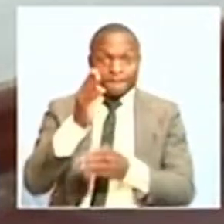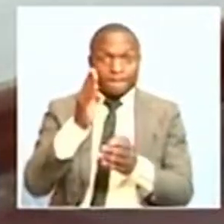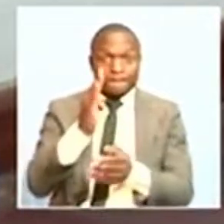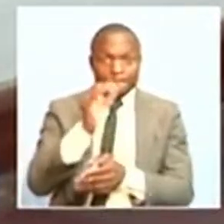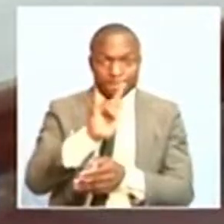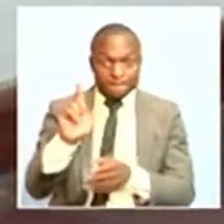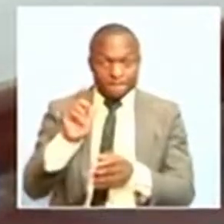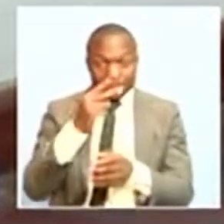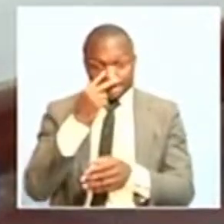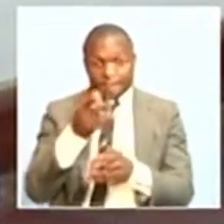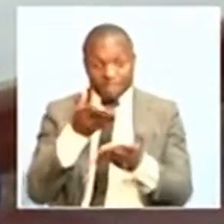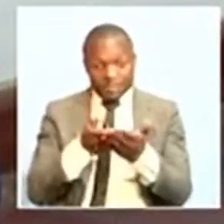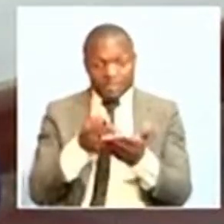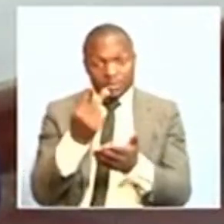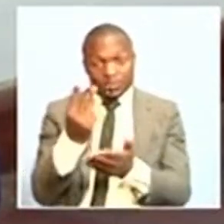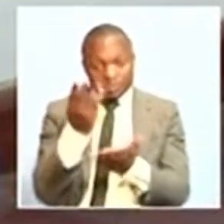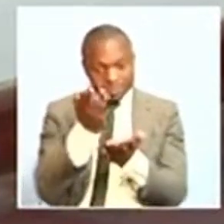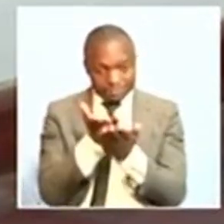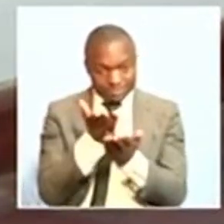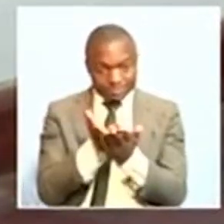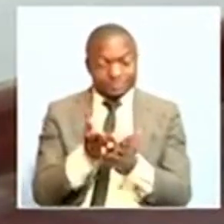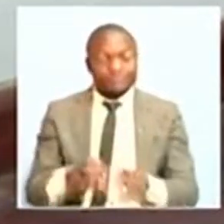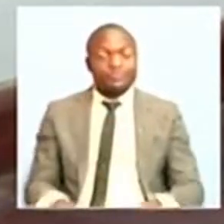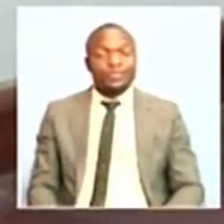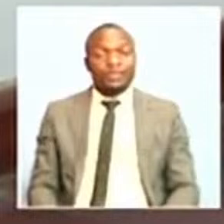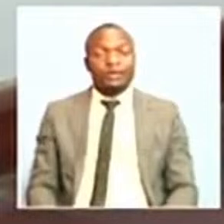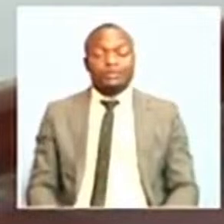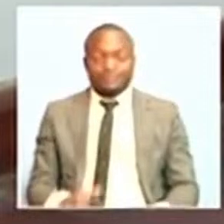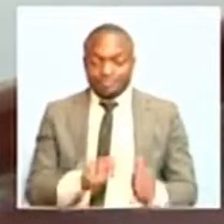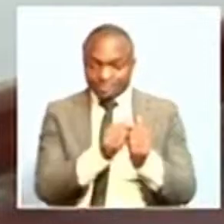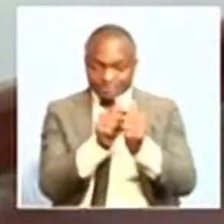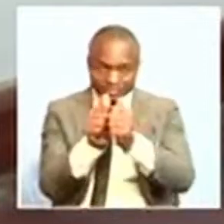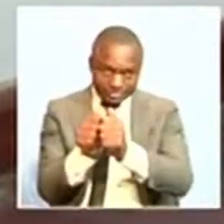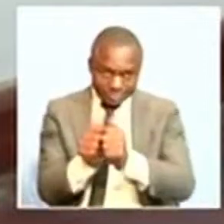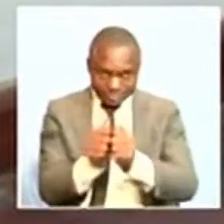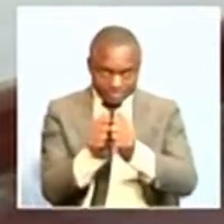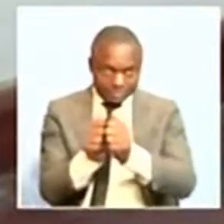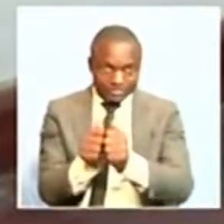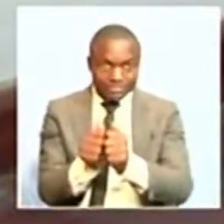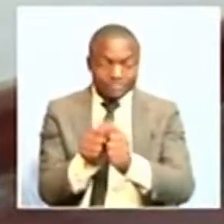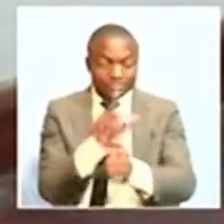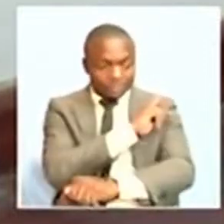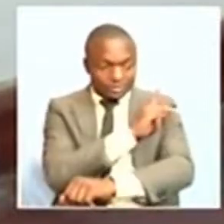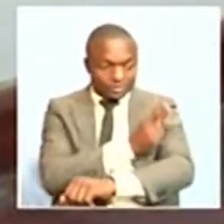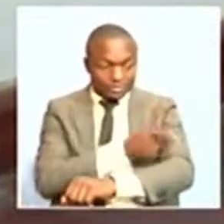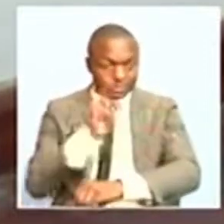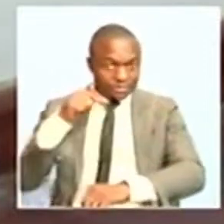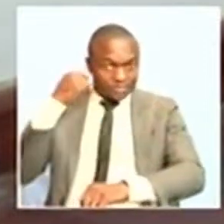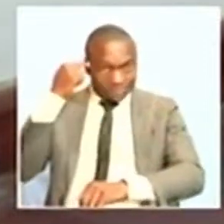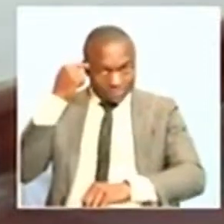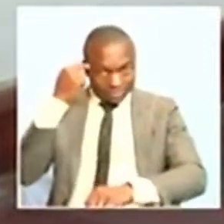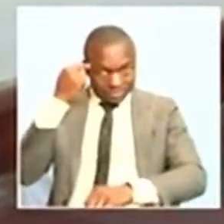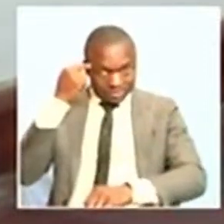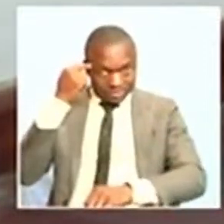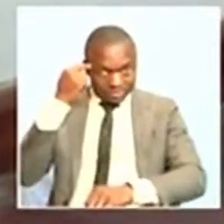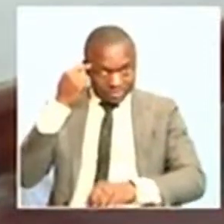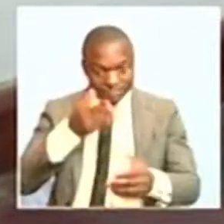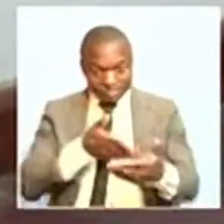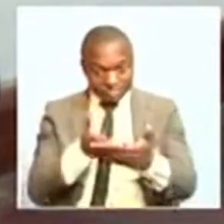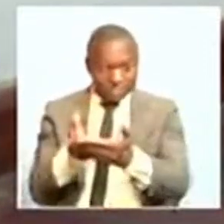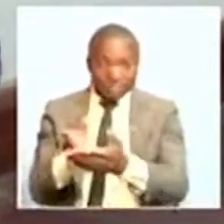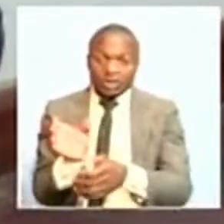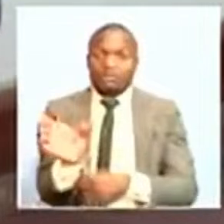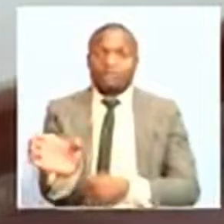we look at these two proposals together, there's potential for the government to maximize revenue from this sector.